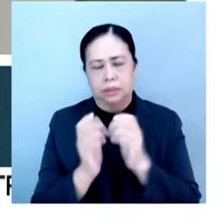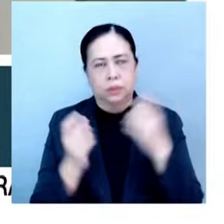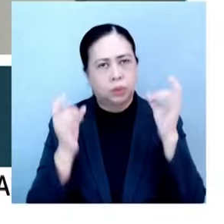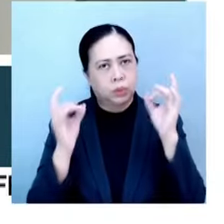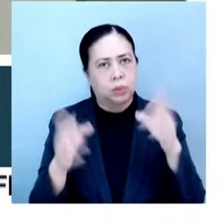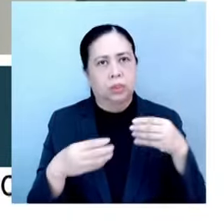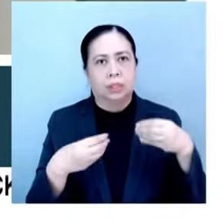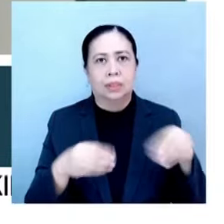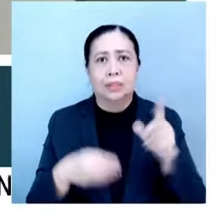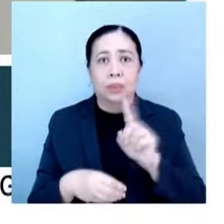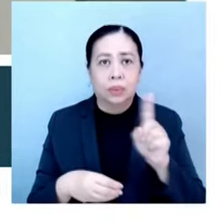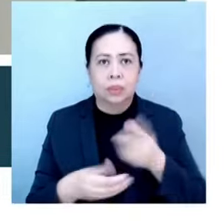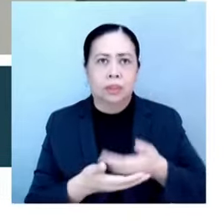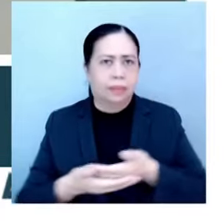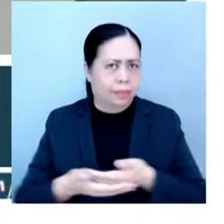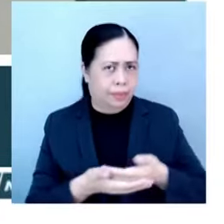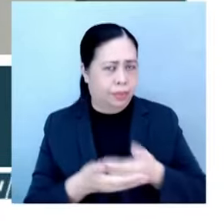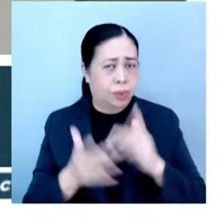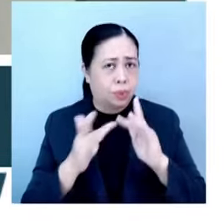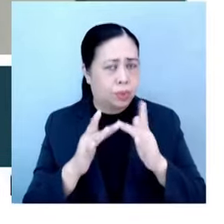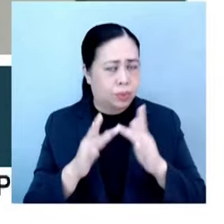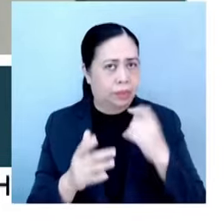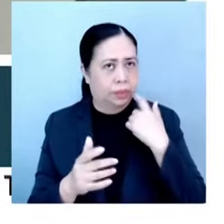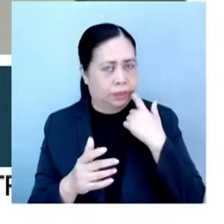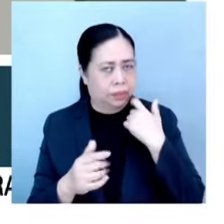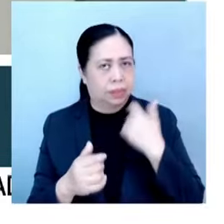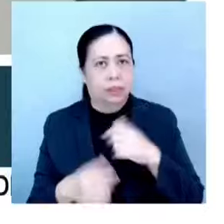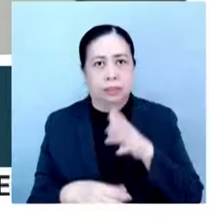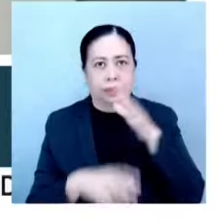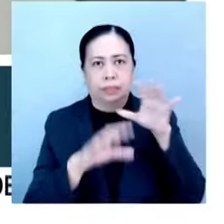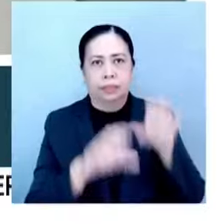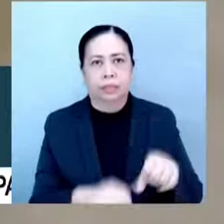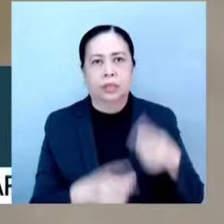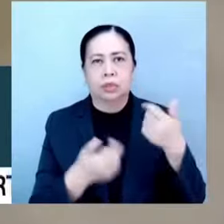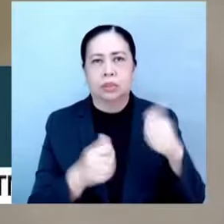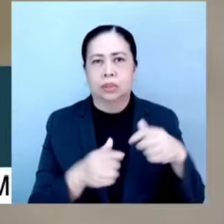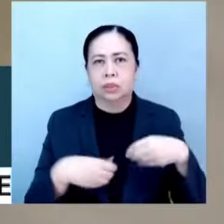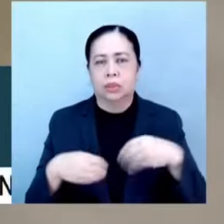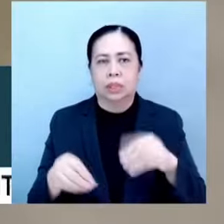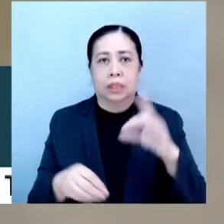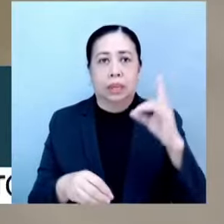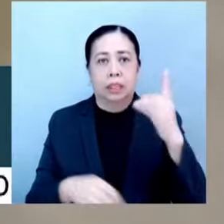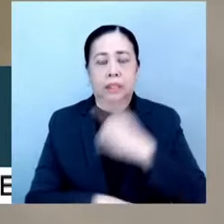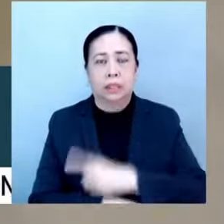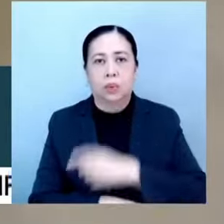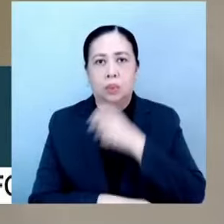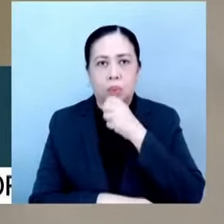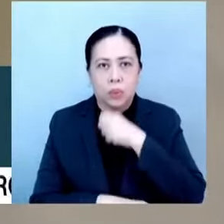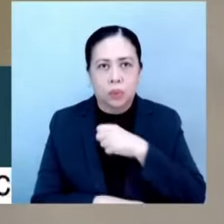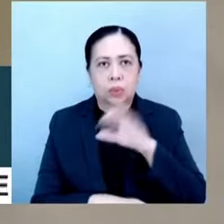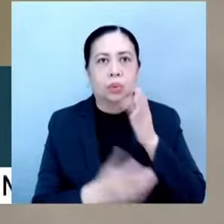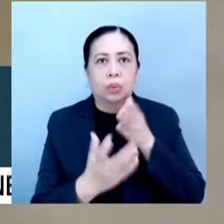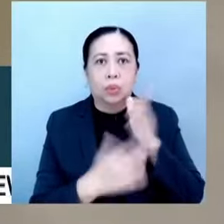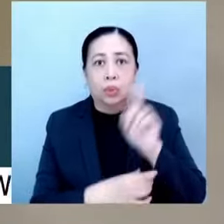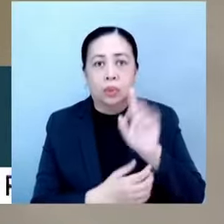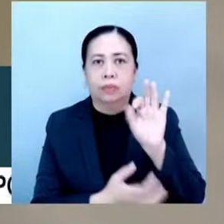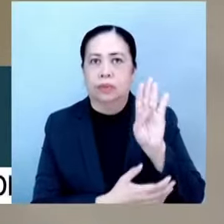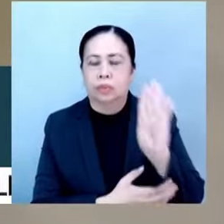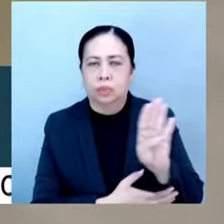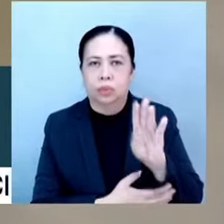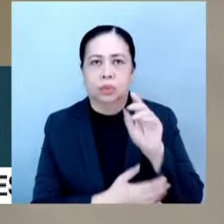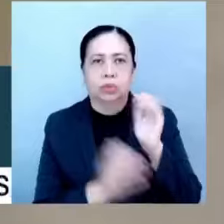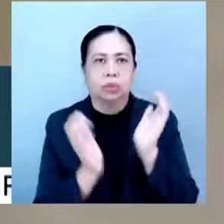babies online. Earlier this month, a mother was arrested for trying to sell her 8-day-old baby through Facebook. The DSWD